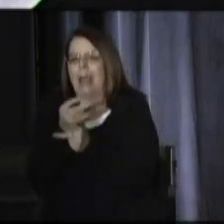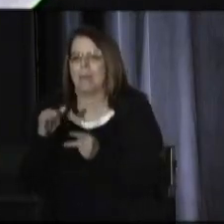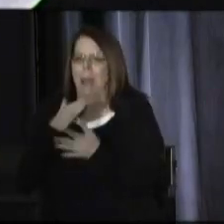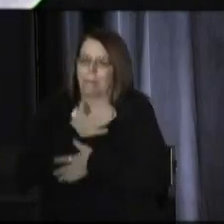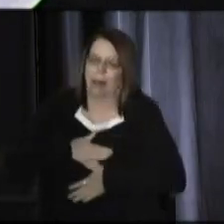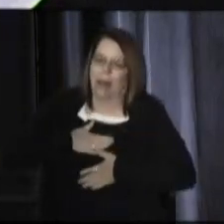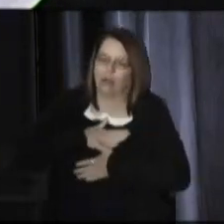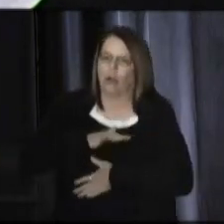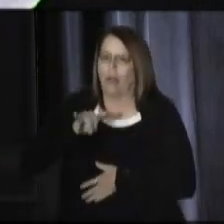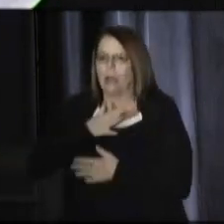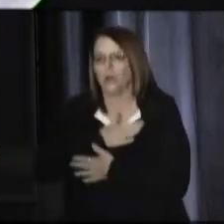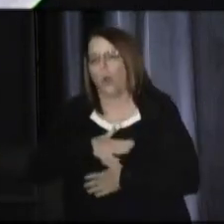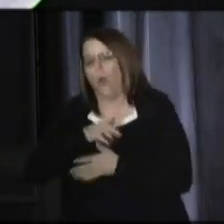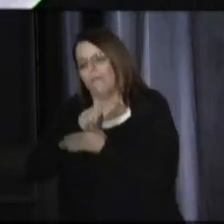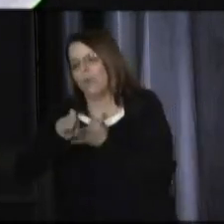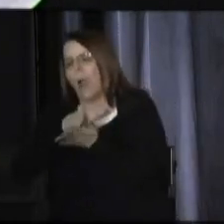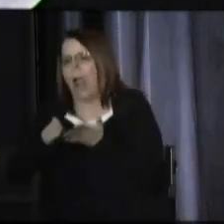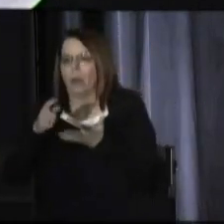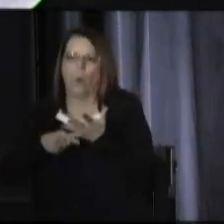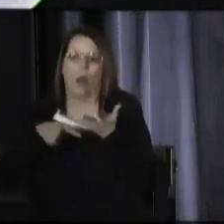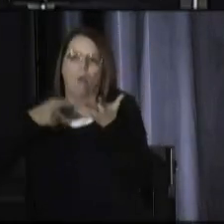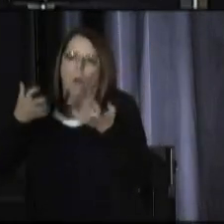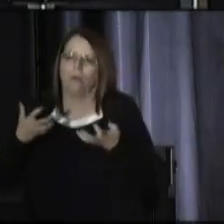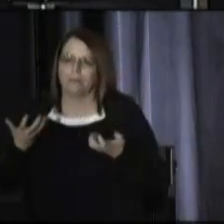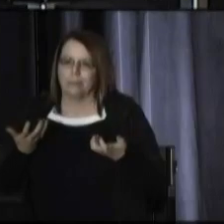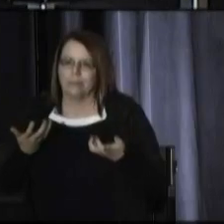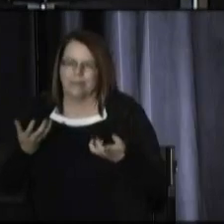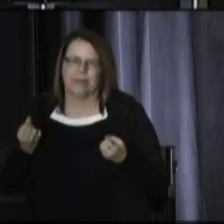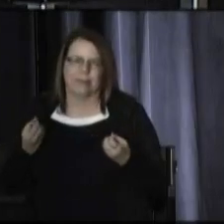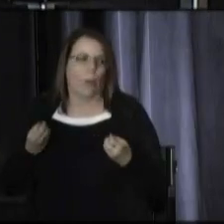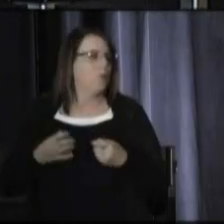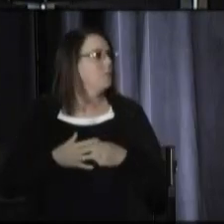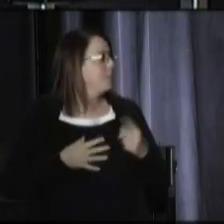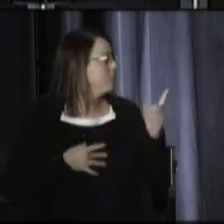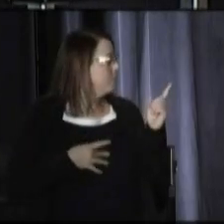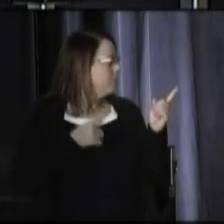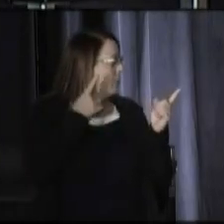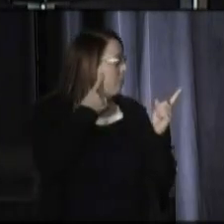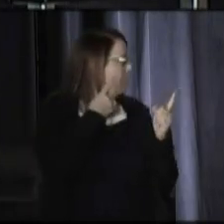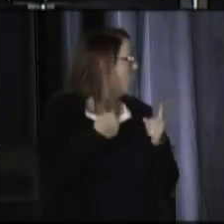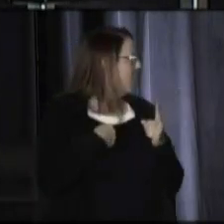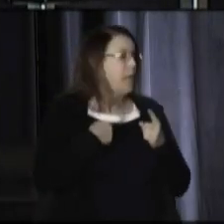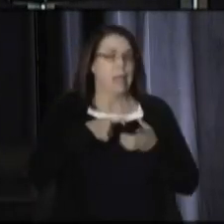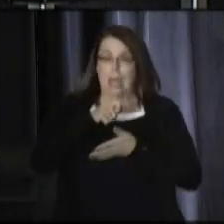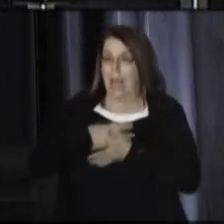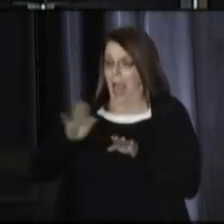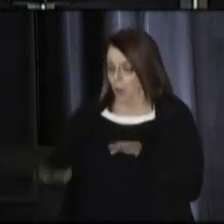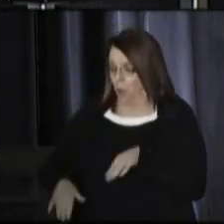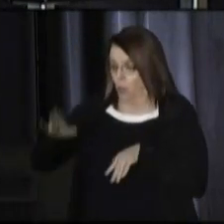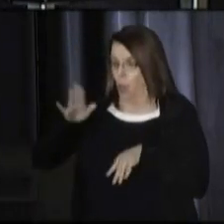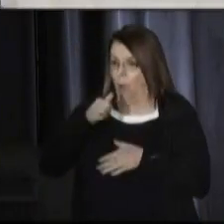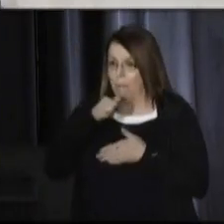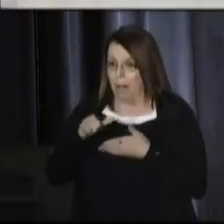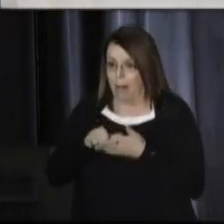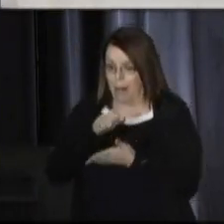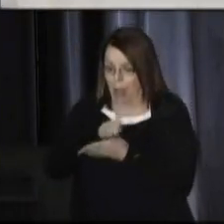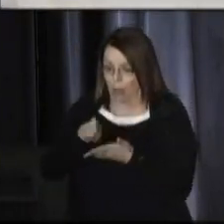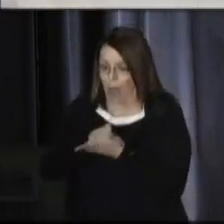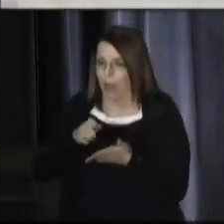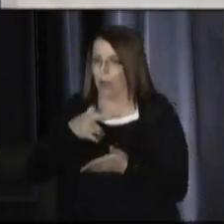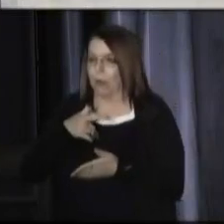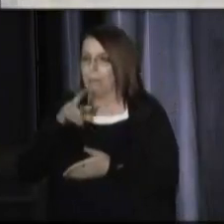important, and my mother was really interested in passing on these Hawaiian myths, but and I don't think she'll mind me saying so, she always